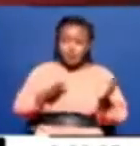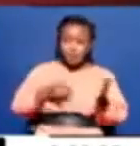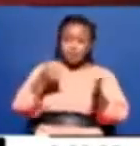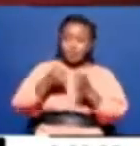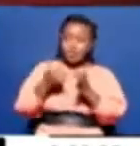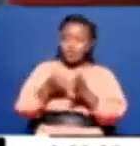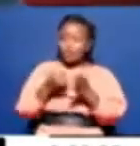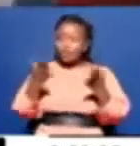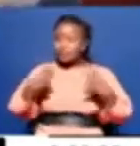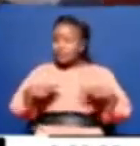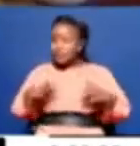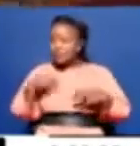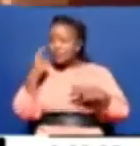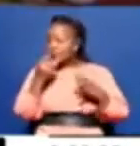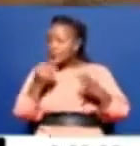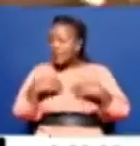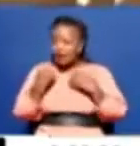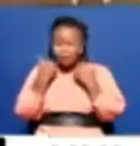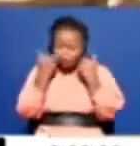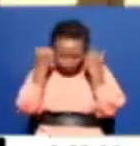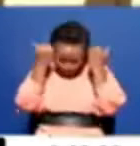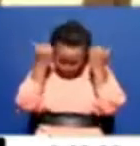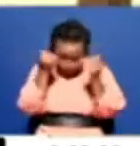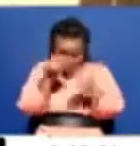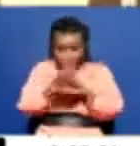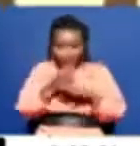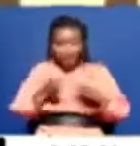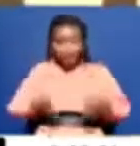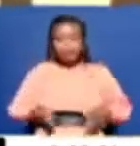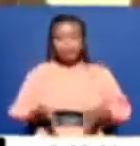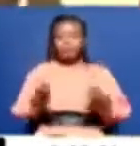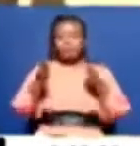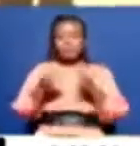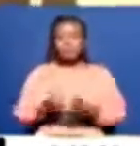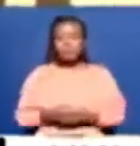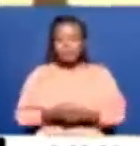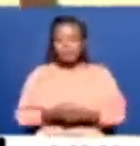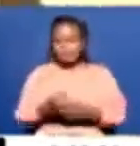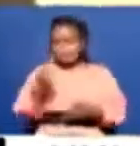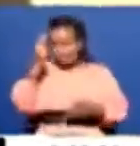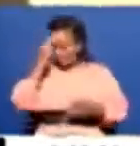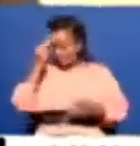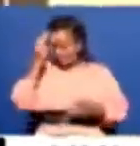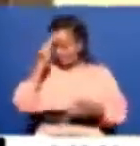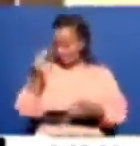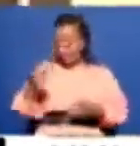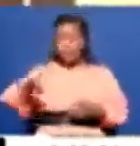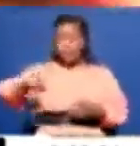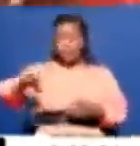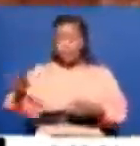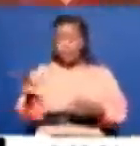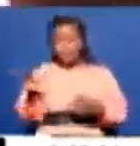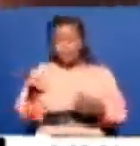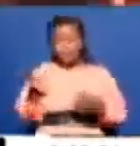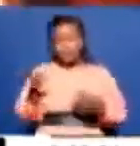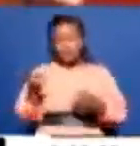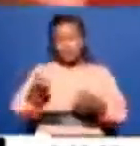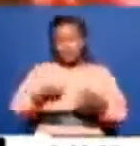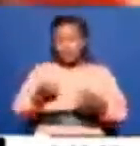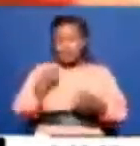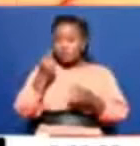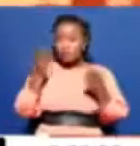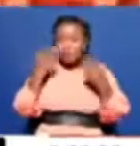postpartum depression after childbirth. In Narok County, Nkiteng Lepa School alumni commemorated Mother's Day